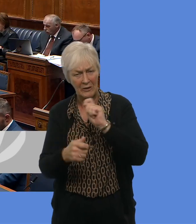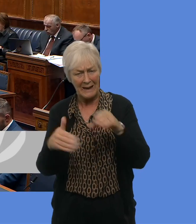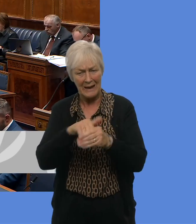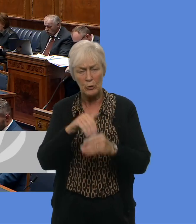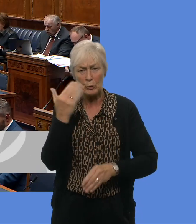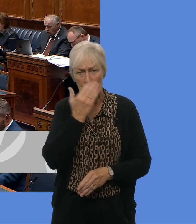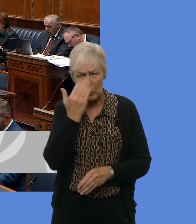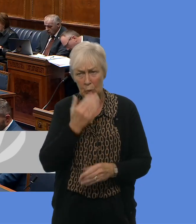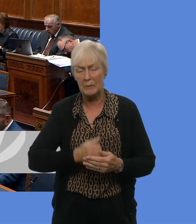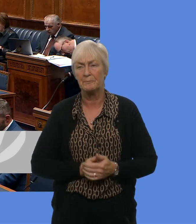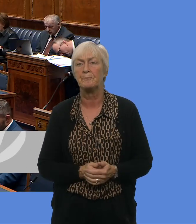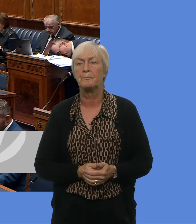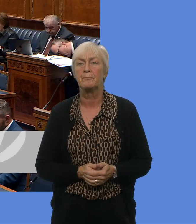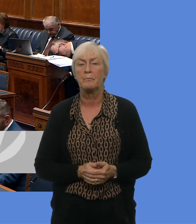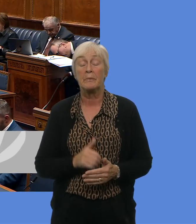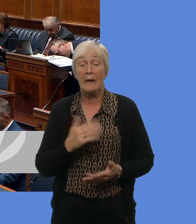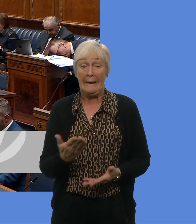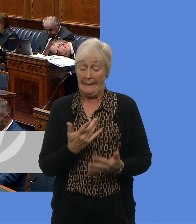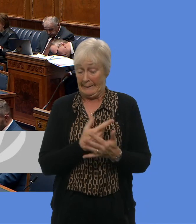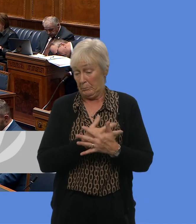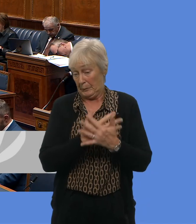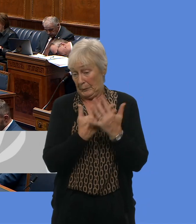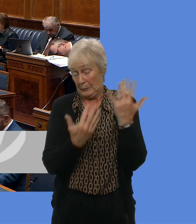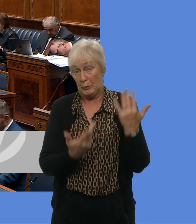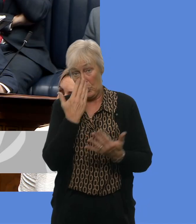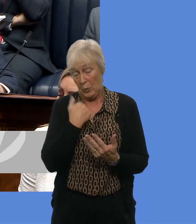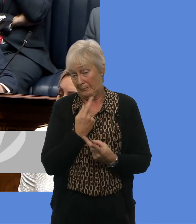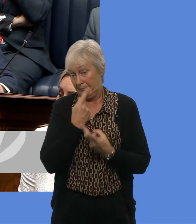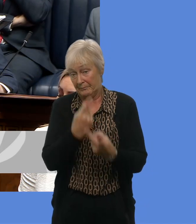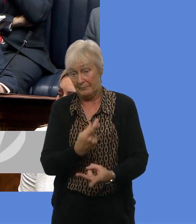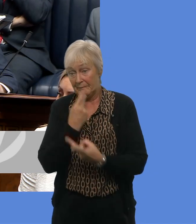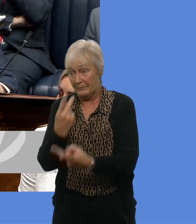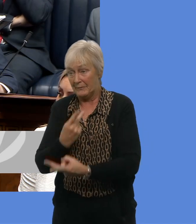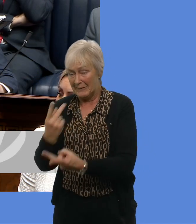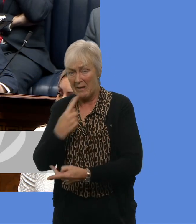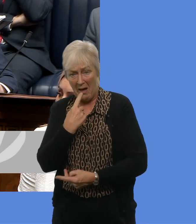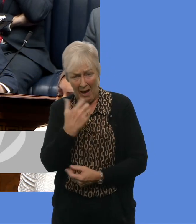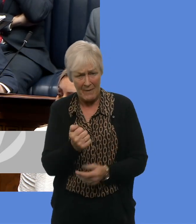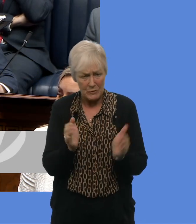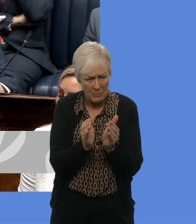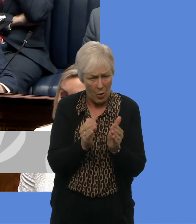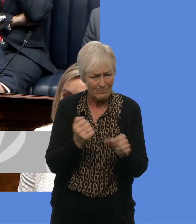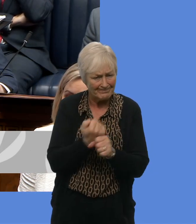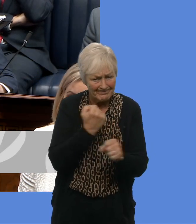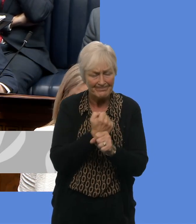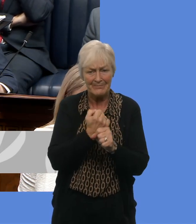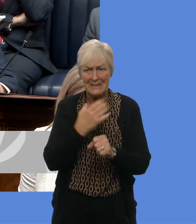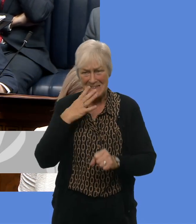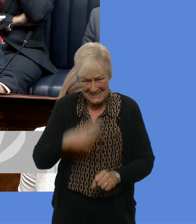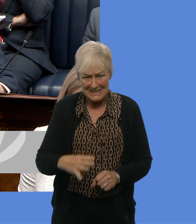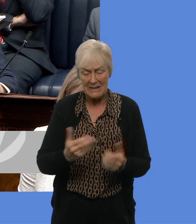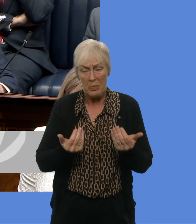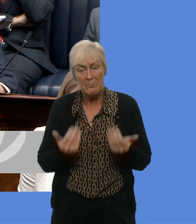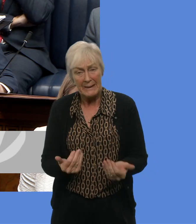Well, Mr. Speaker, the number of schools that I've visited have highlighted minor work schemes that are necessary, and